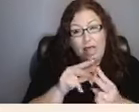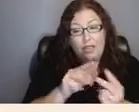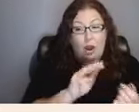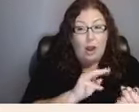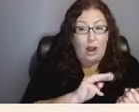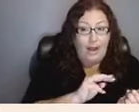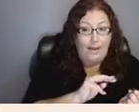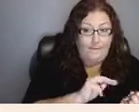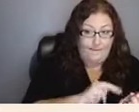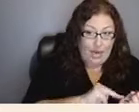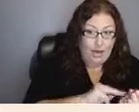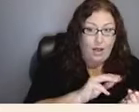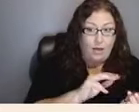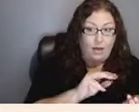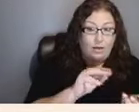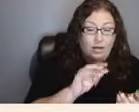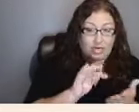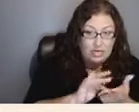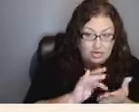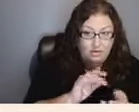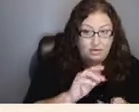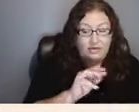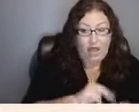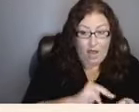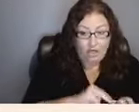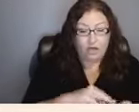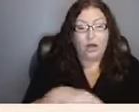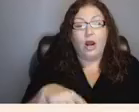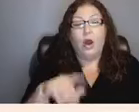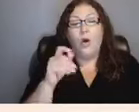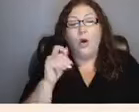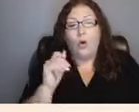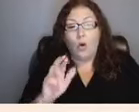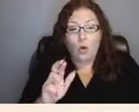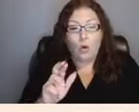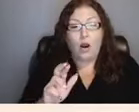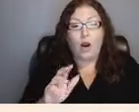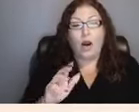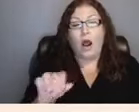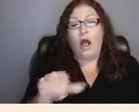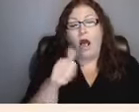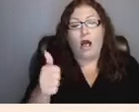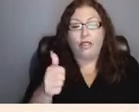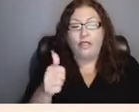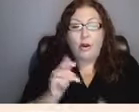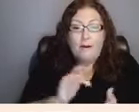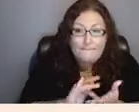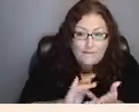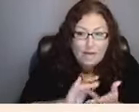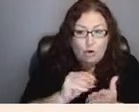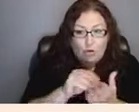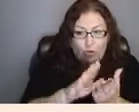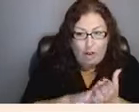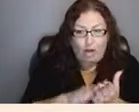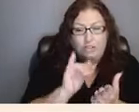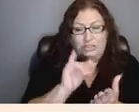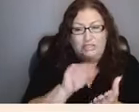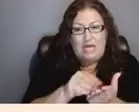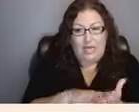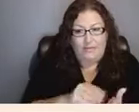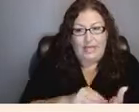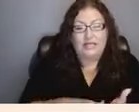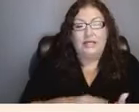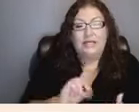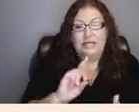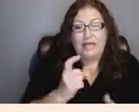doctor, a doctor of osteopathy, or other medical records documenting a diagnosis of